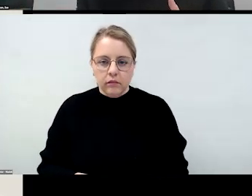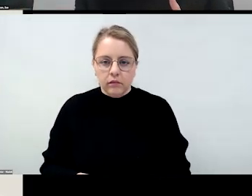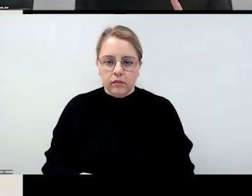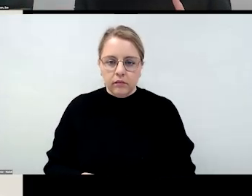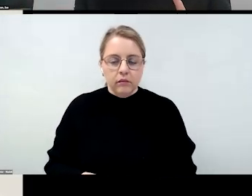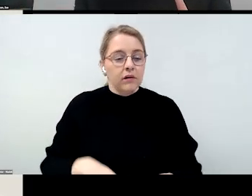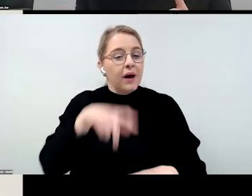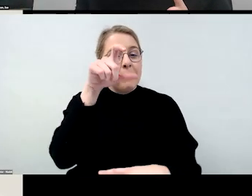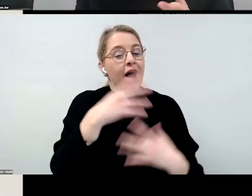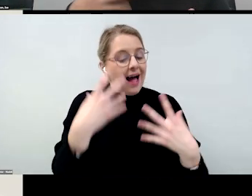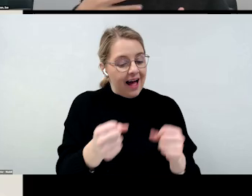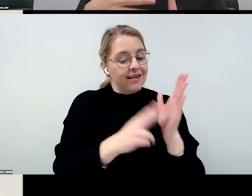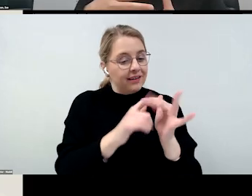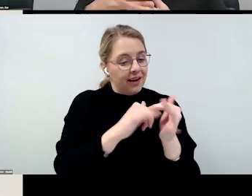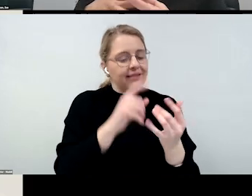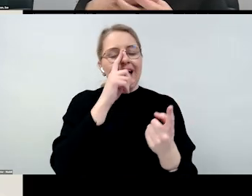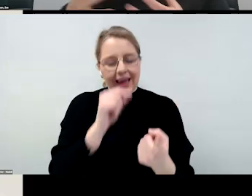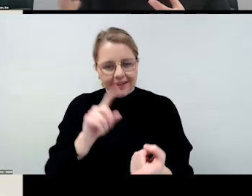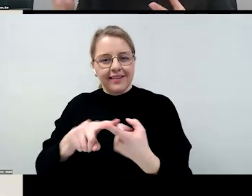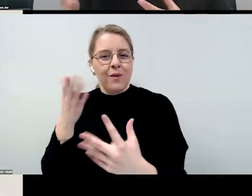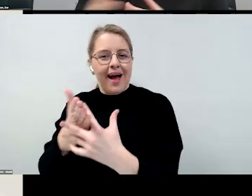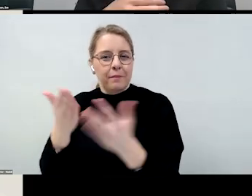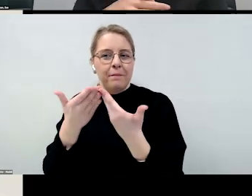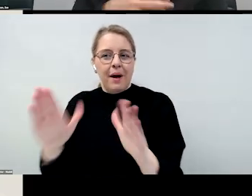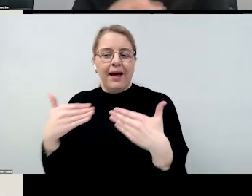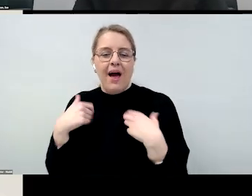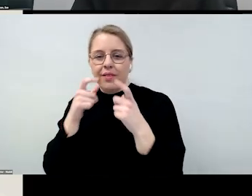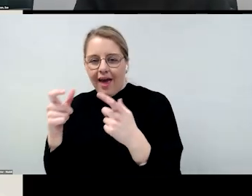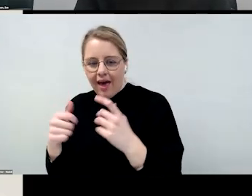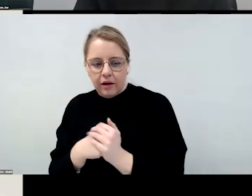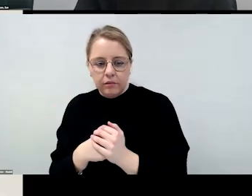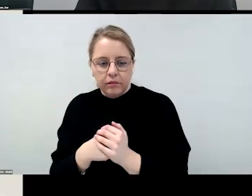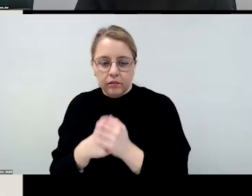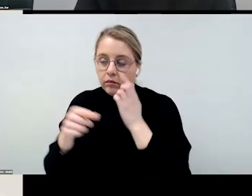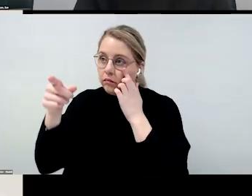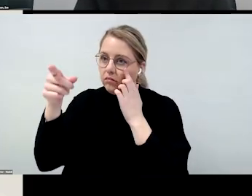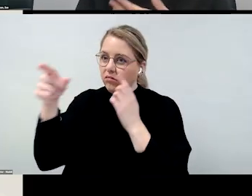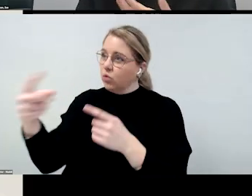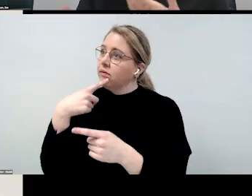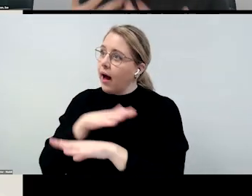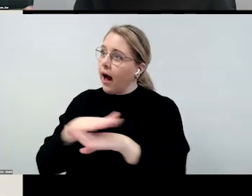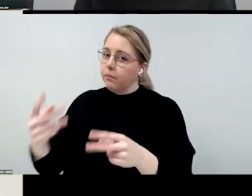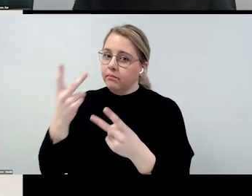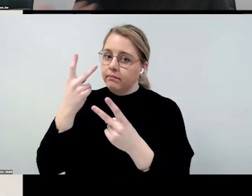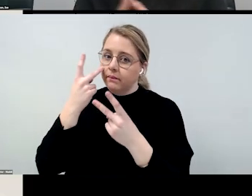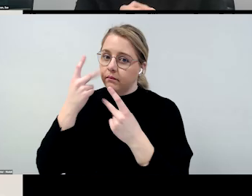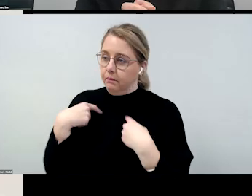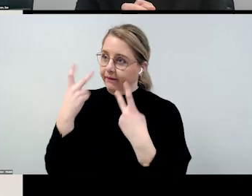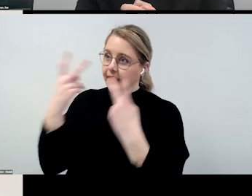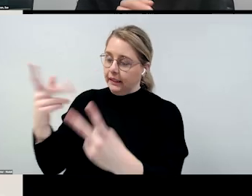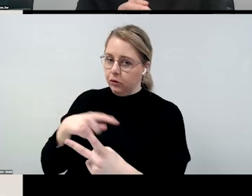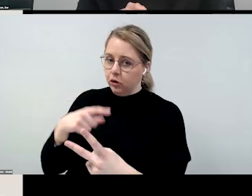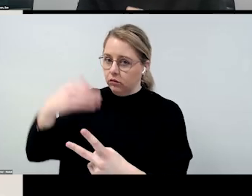to public health care. And refusal to treat someone on the grounds of them having an intellectual disability is actually